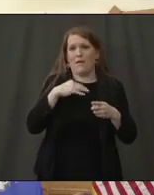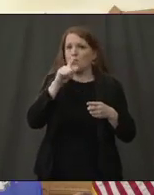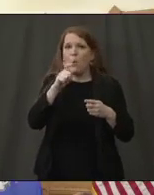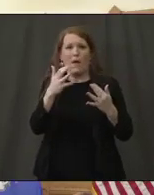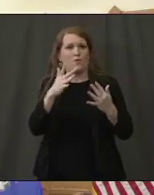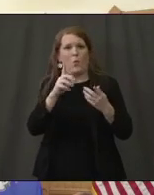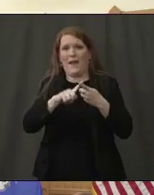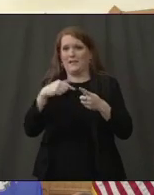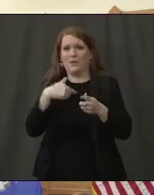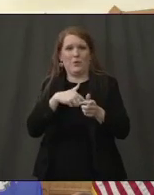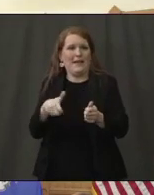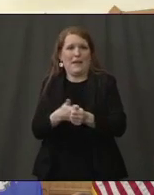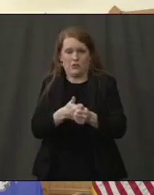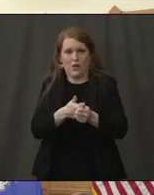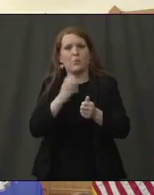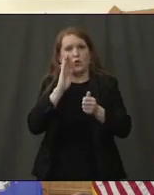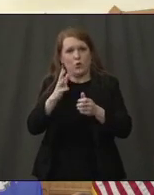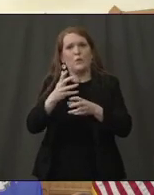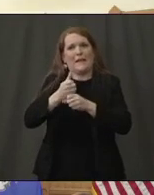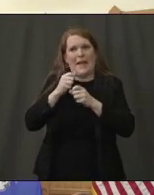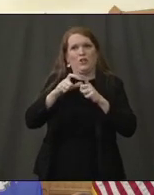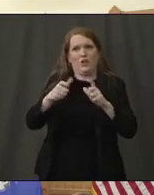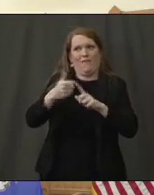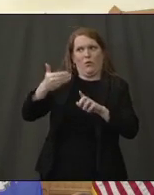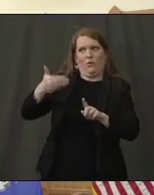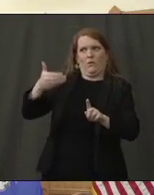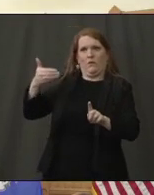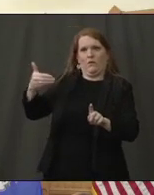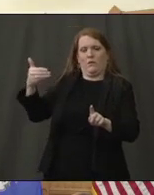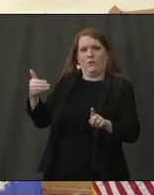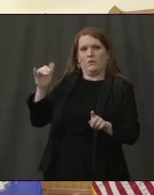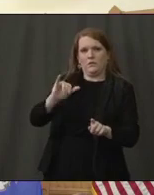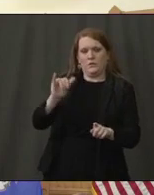Is there any guidance for people worried about when they may receive,